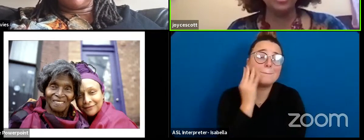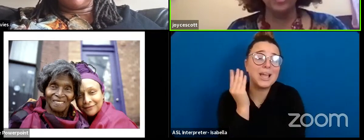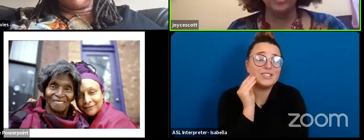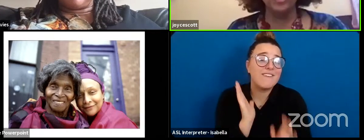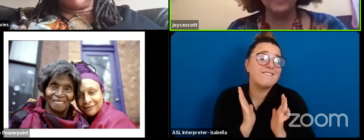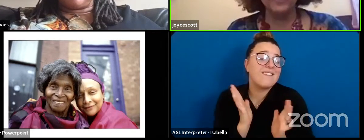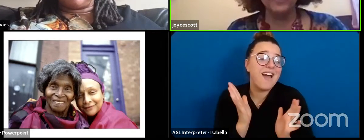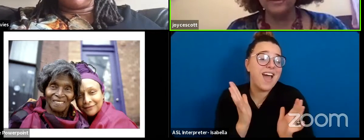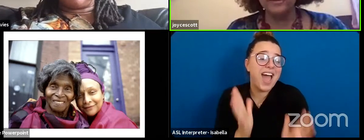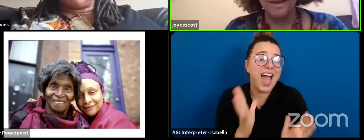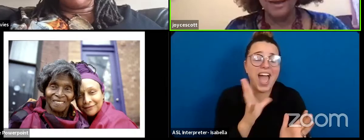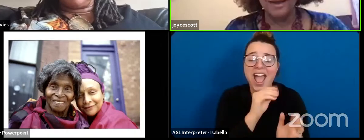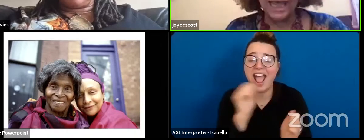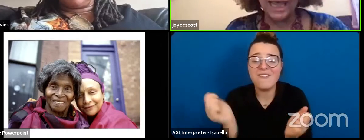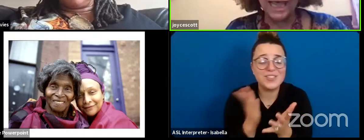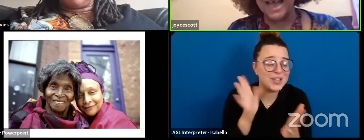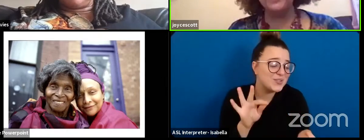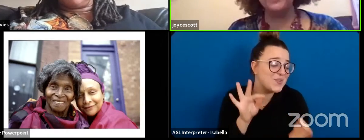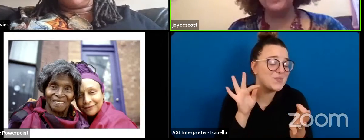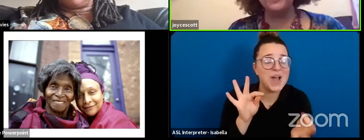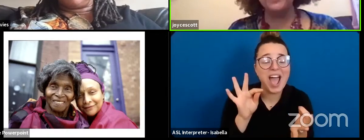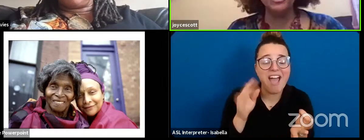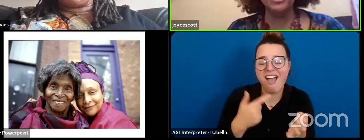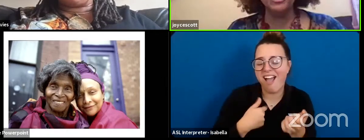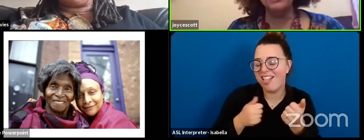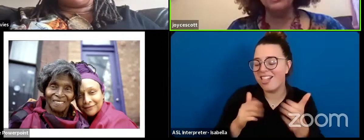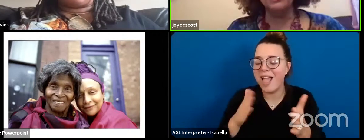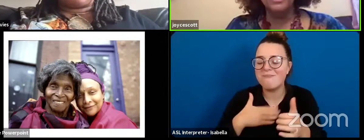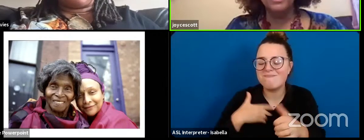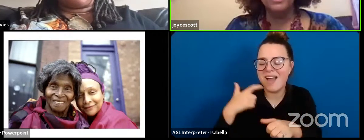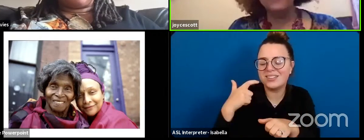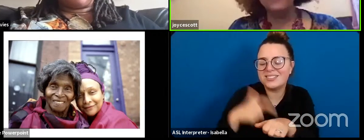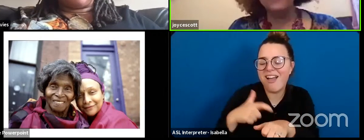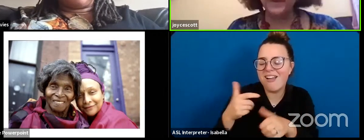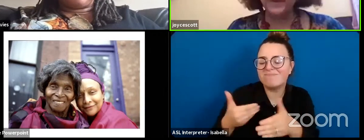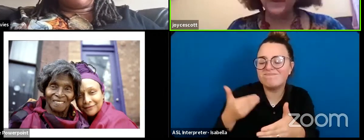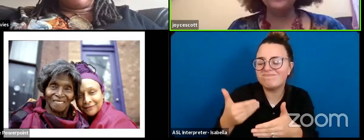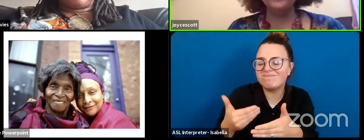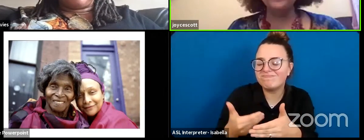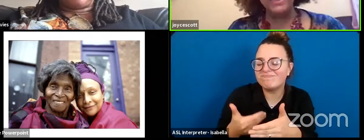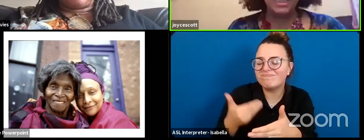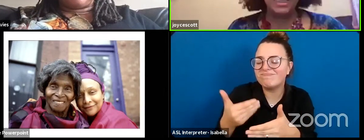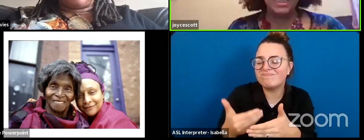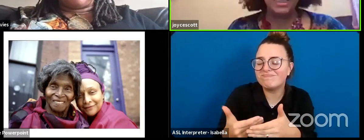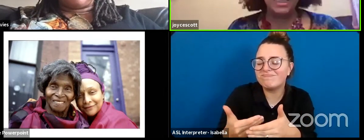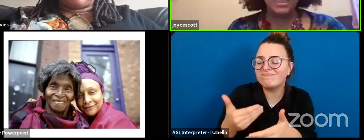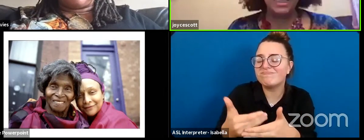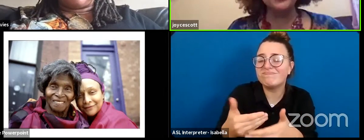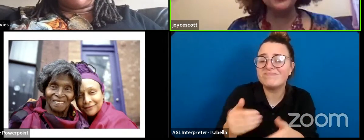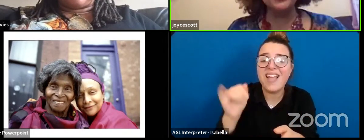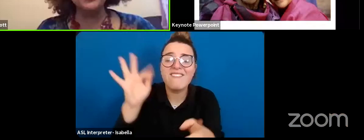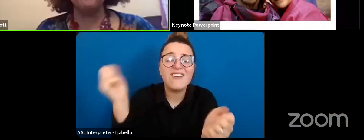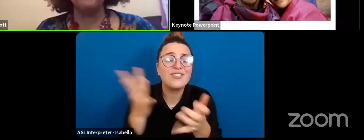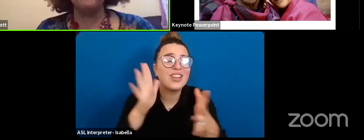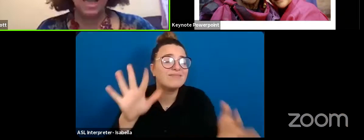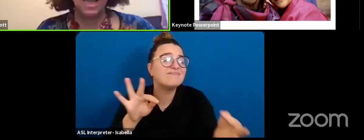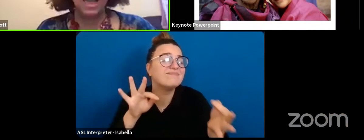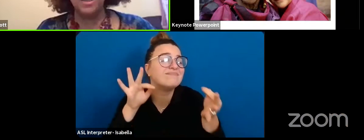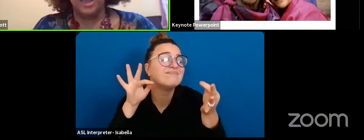dying, well then let my time be near. If it's peace you find in dying, and